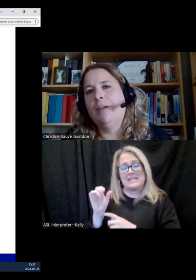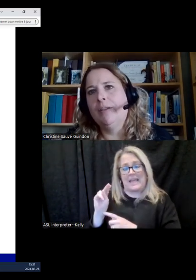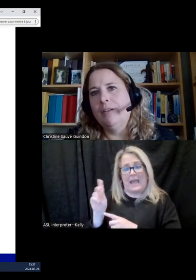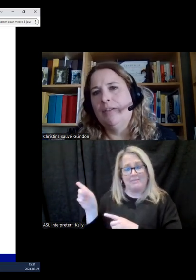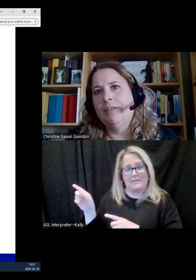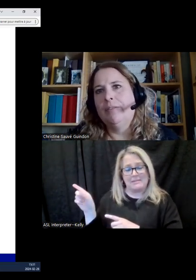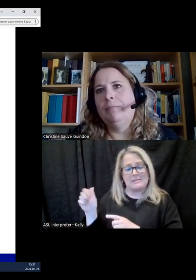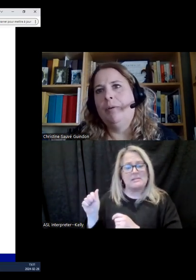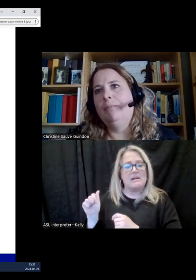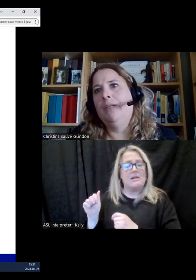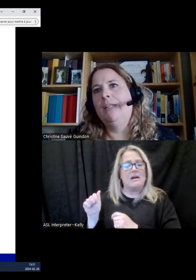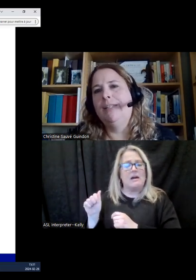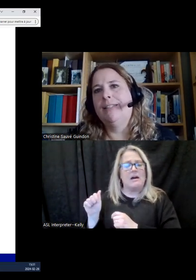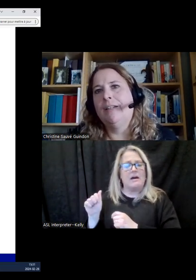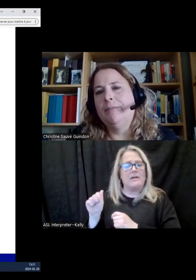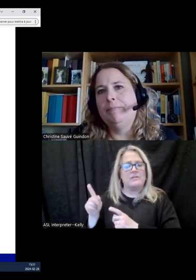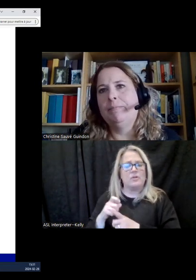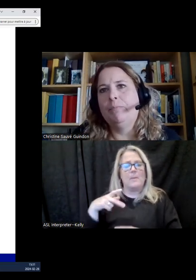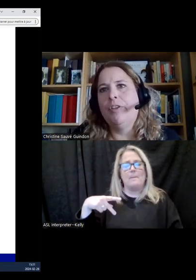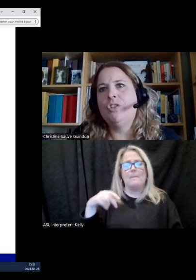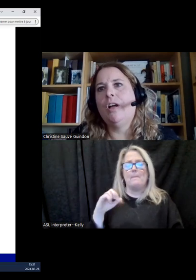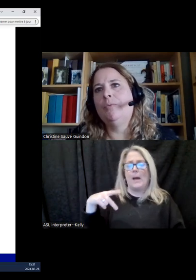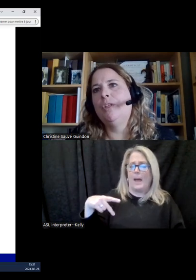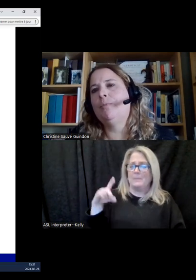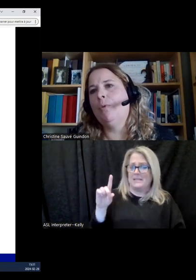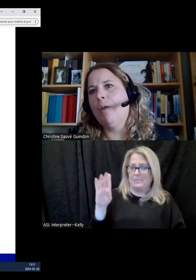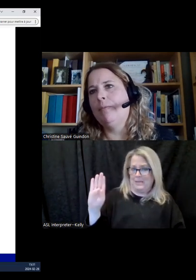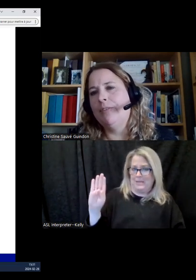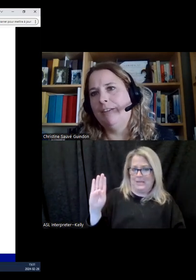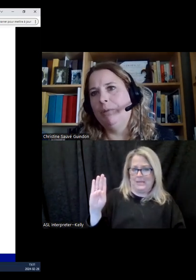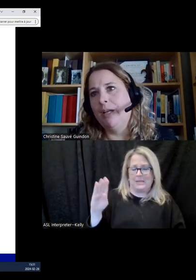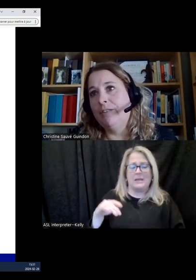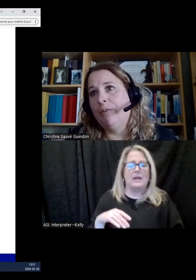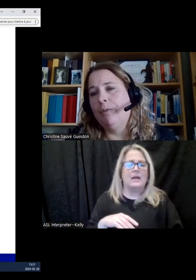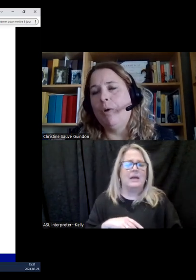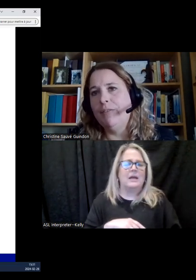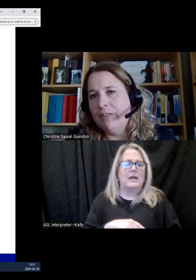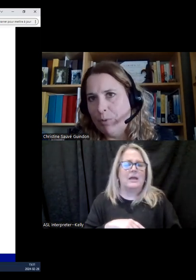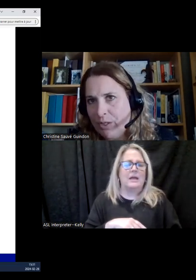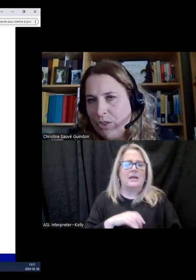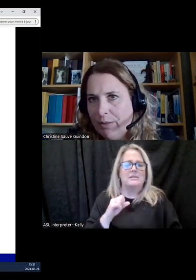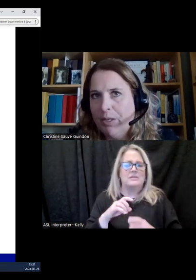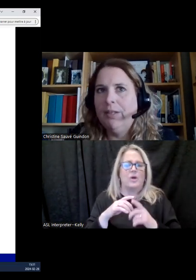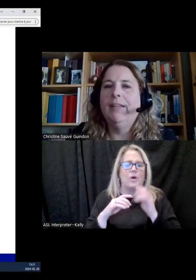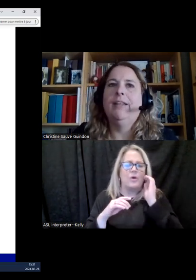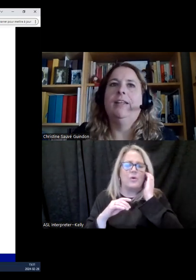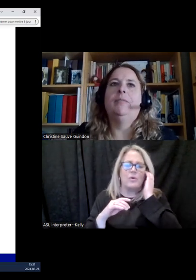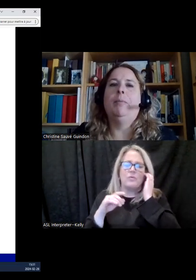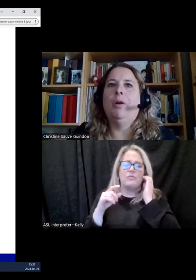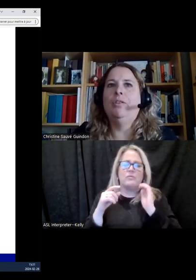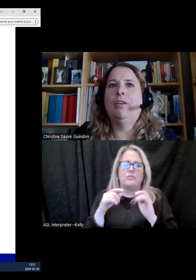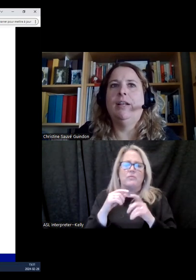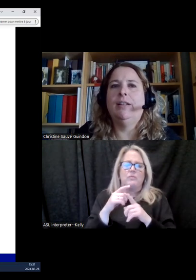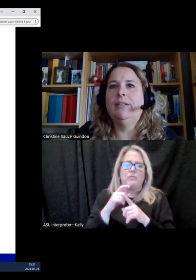from PAUBD, is a provincial outreach program of deafblindness from the province of British Columbia.